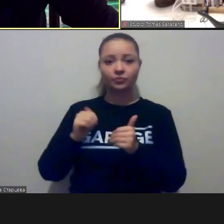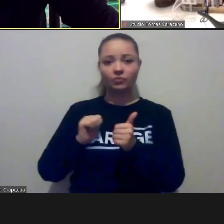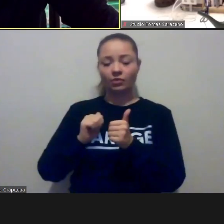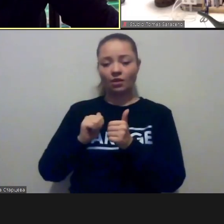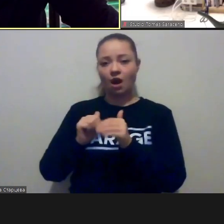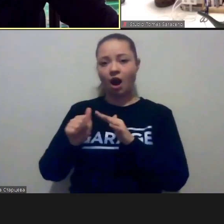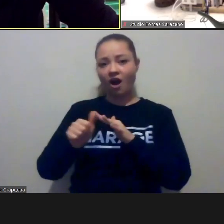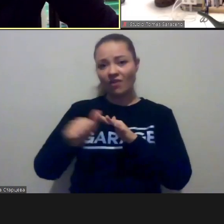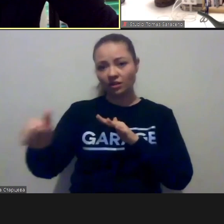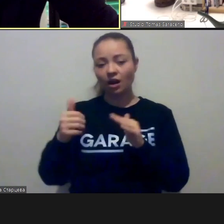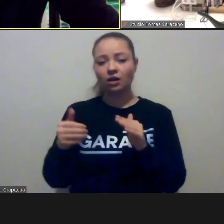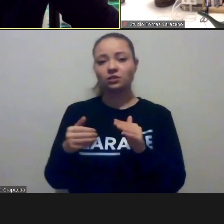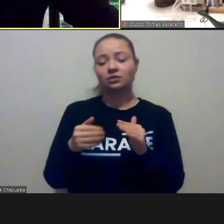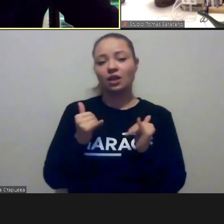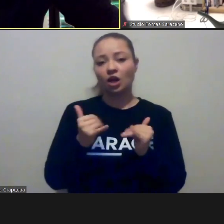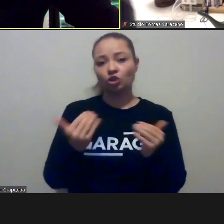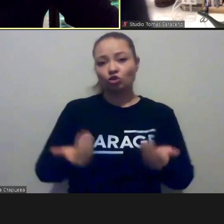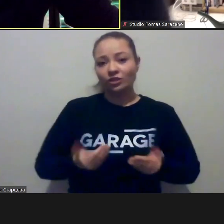avant-garde,